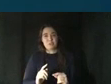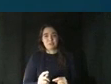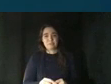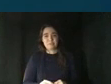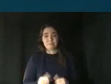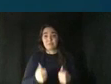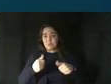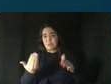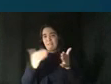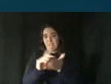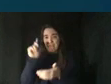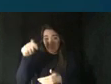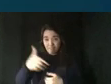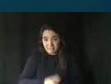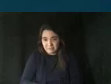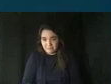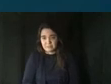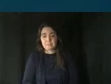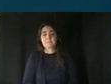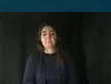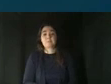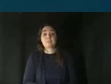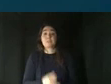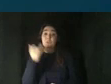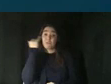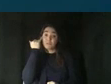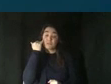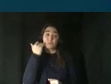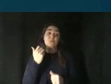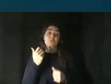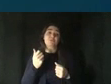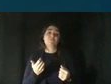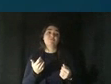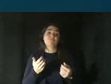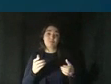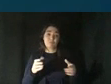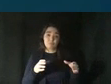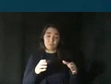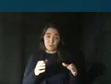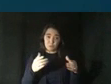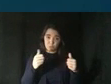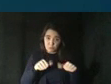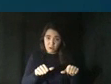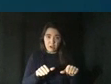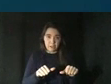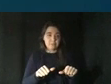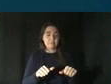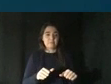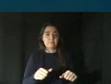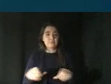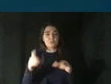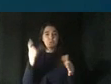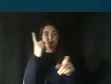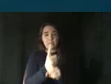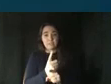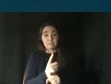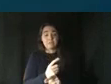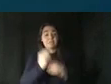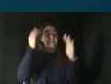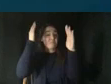again, if you're going to do it, just try to do it right. And also just expect some pushback from some people,